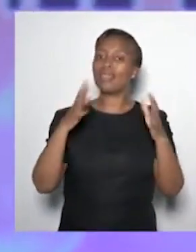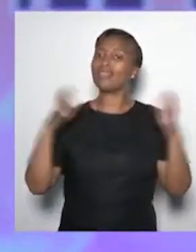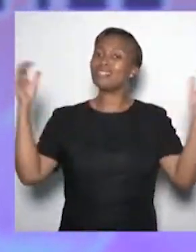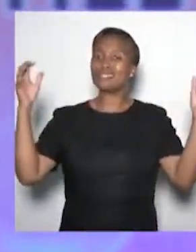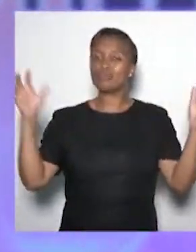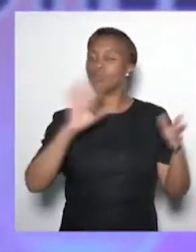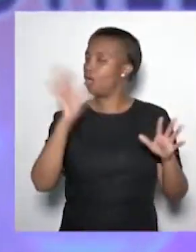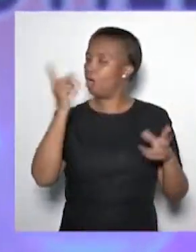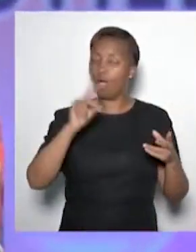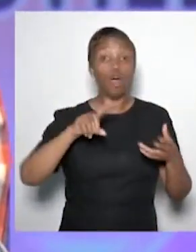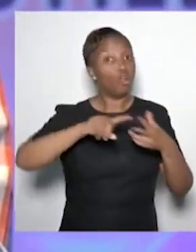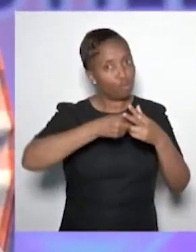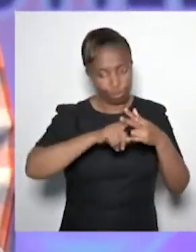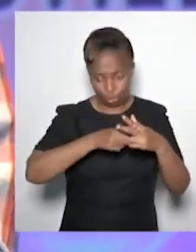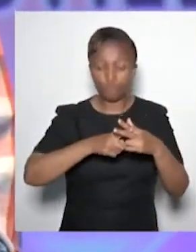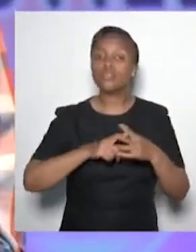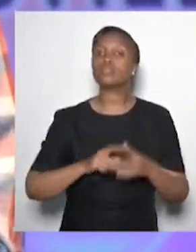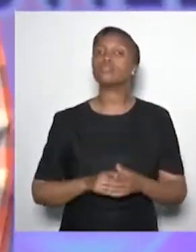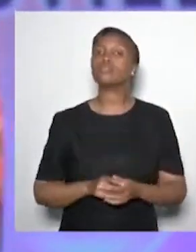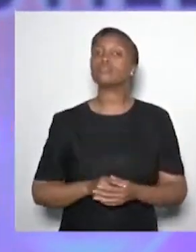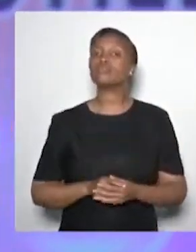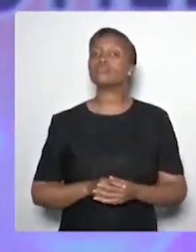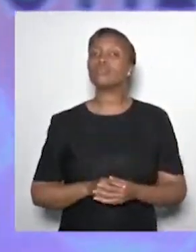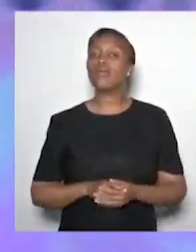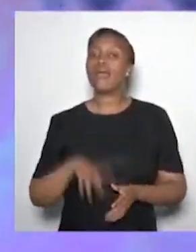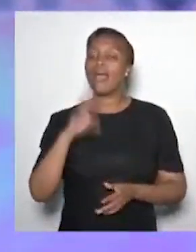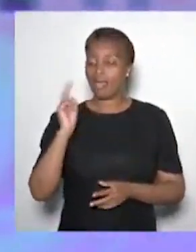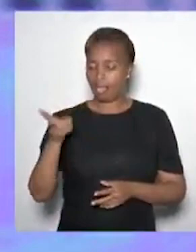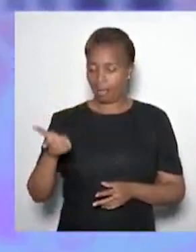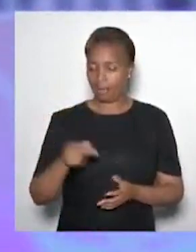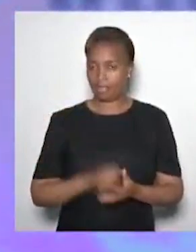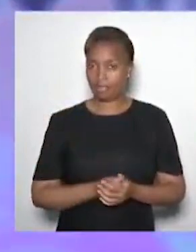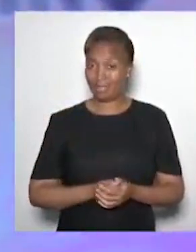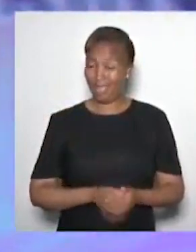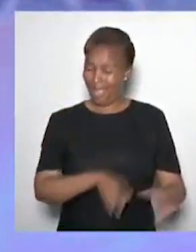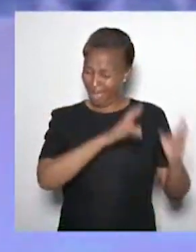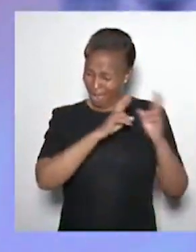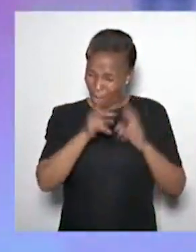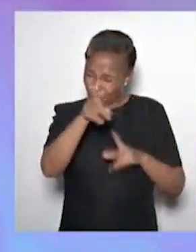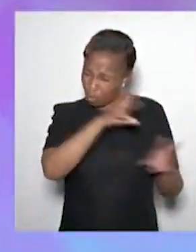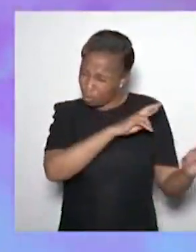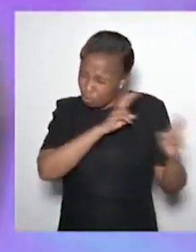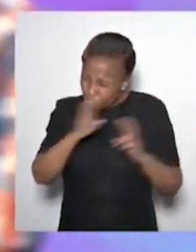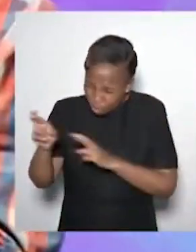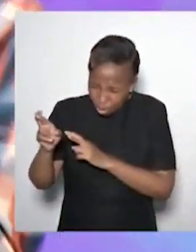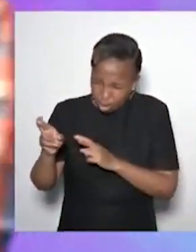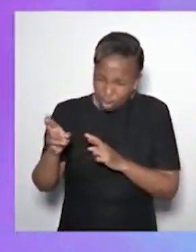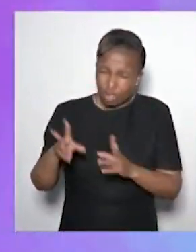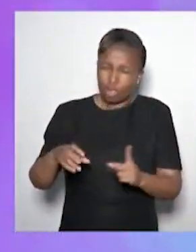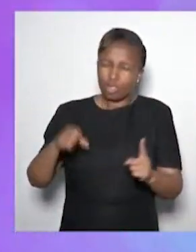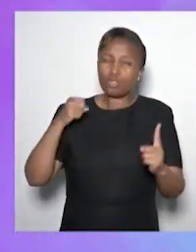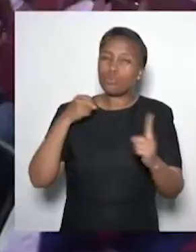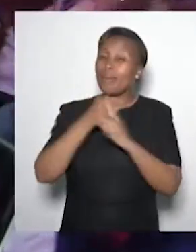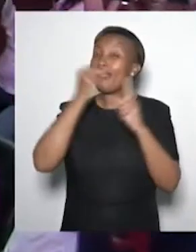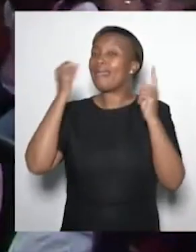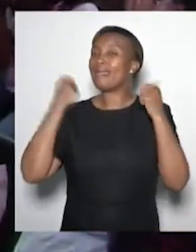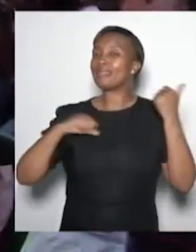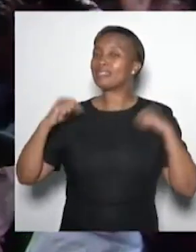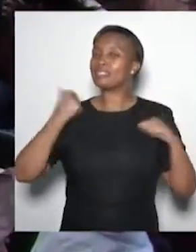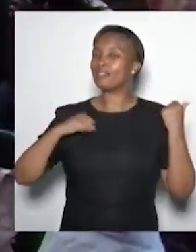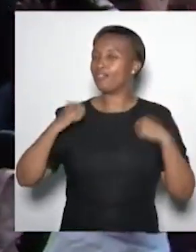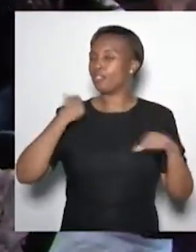You fix the pothole. Let me say it again. I hope you are ready to be activists in the name of